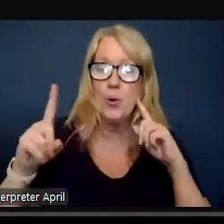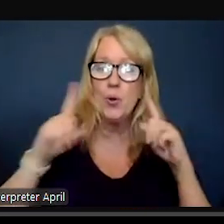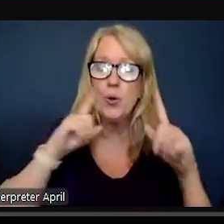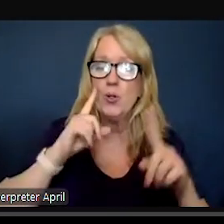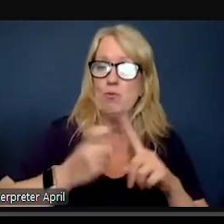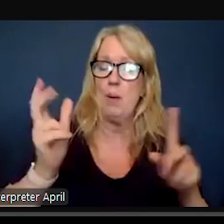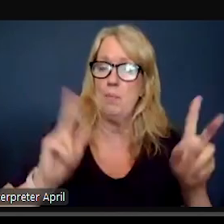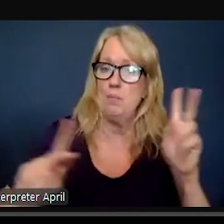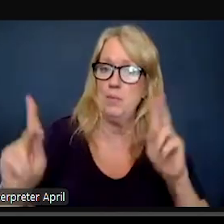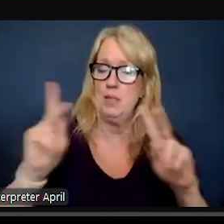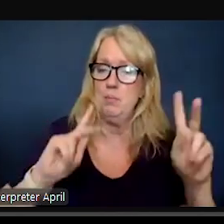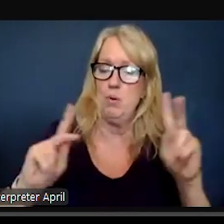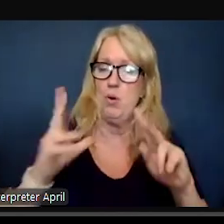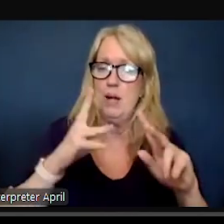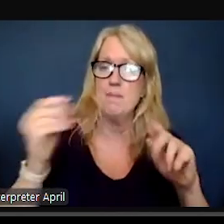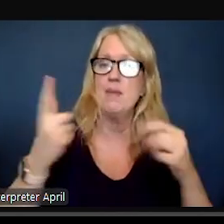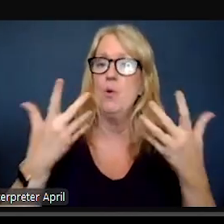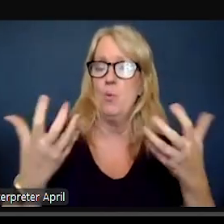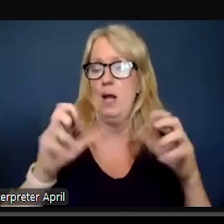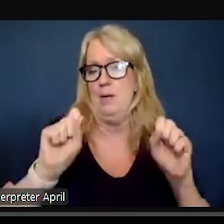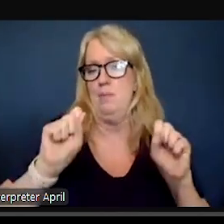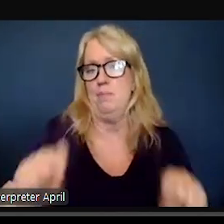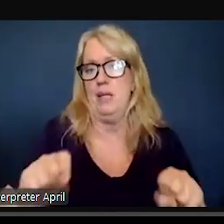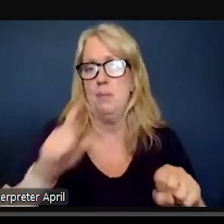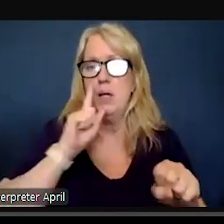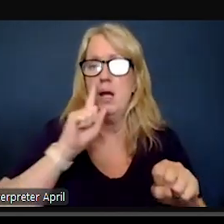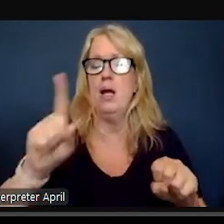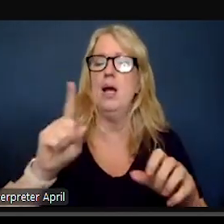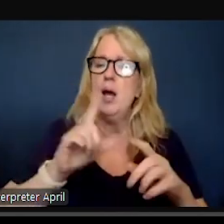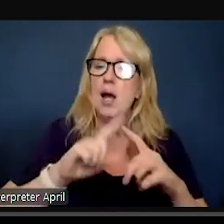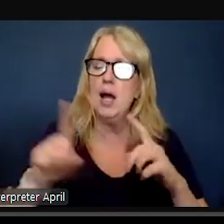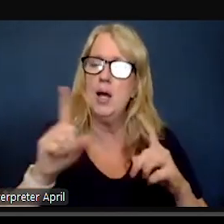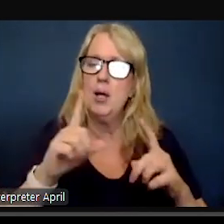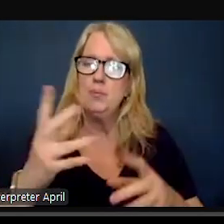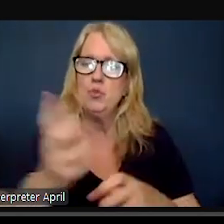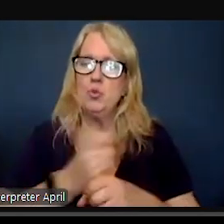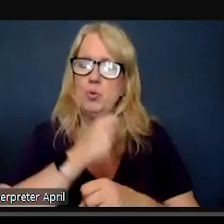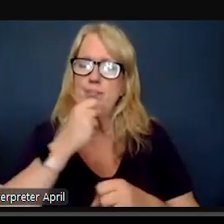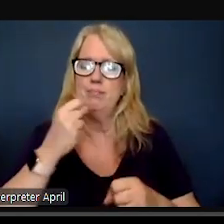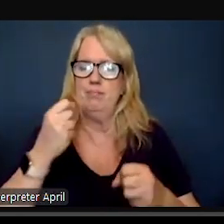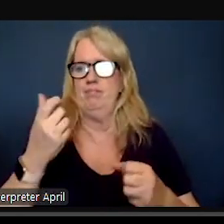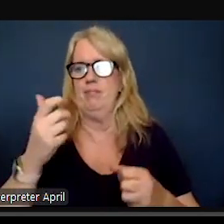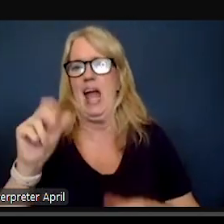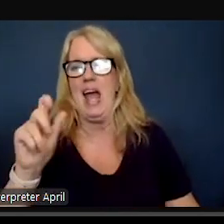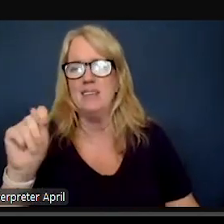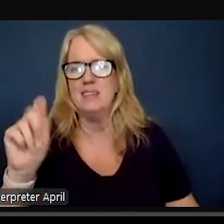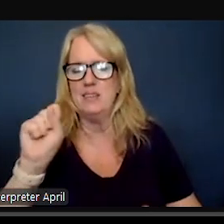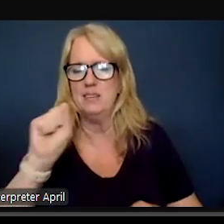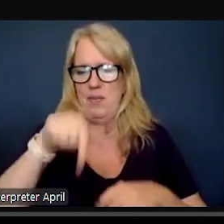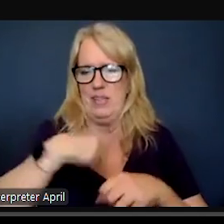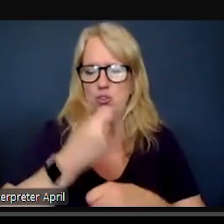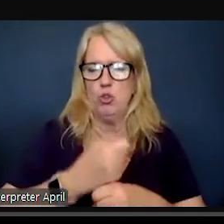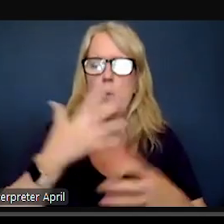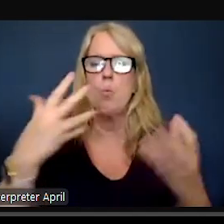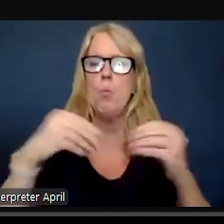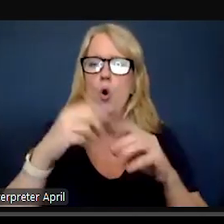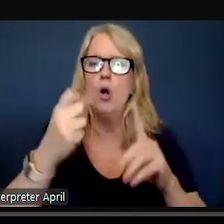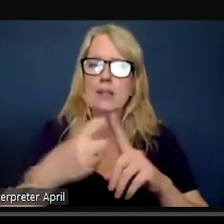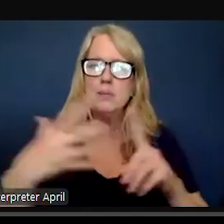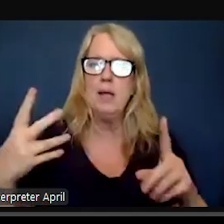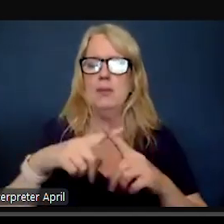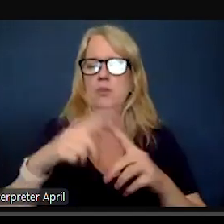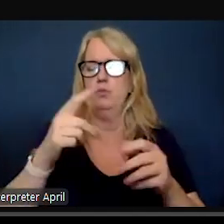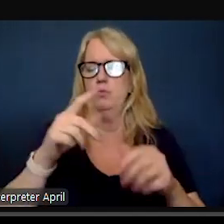from people is they wanted the ability to co-brand some assets this year. They wanted expanded social